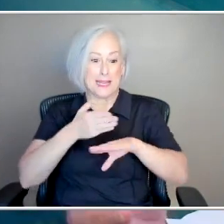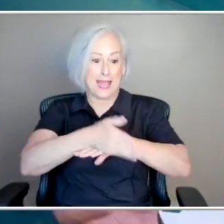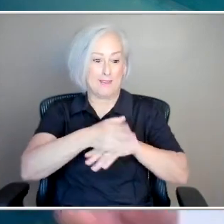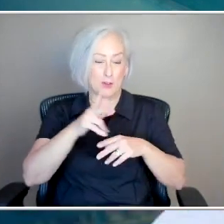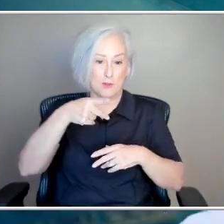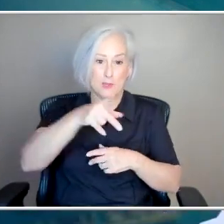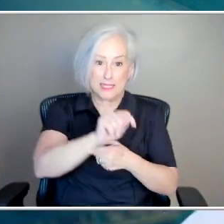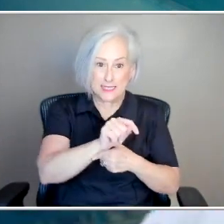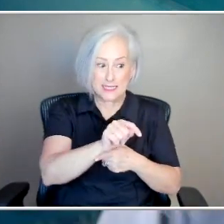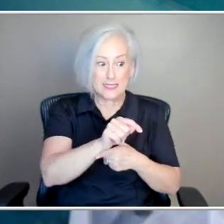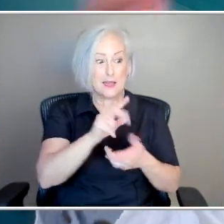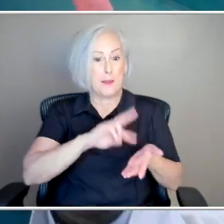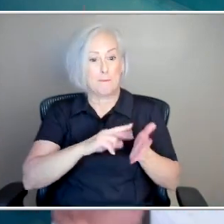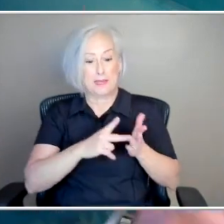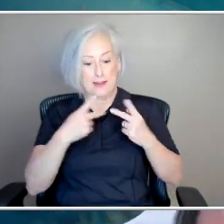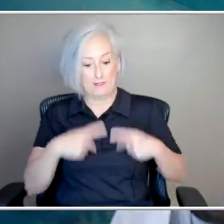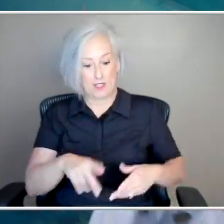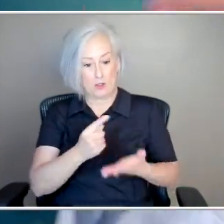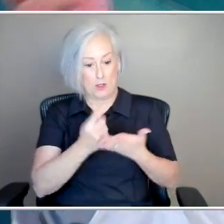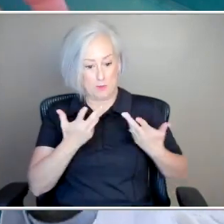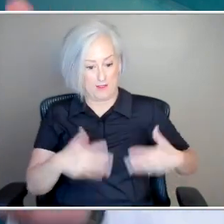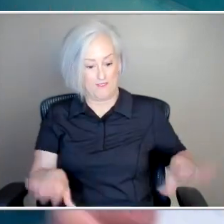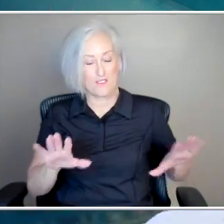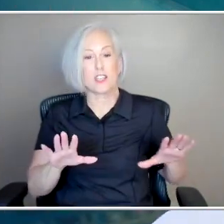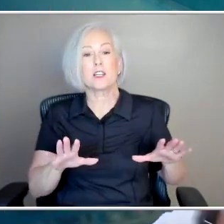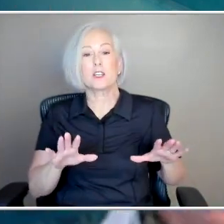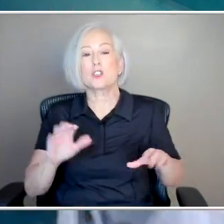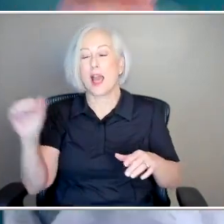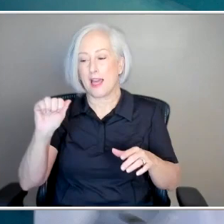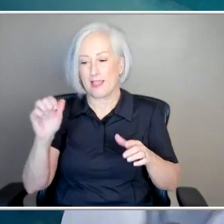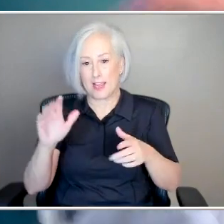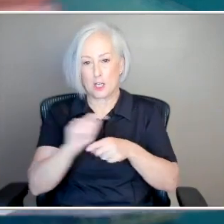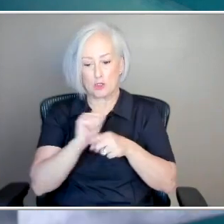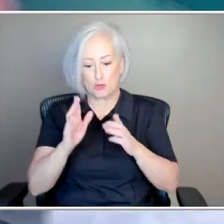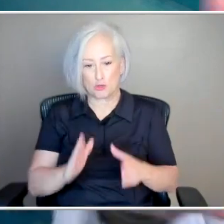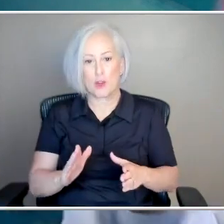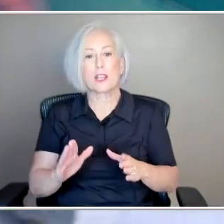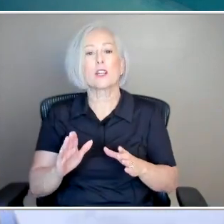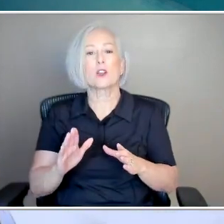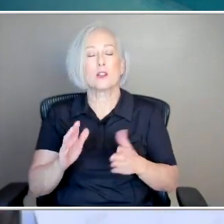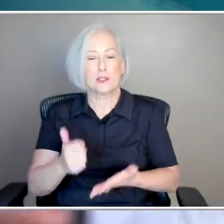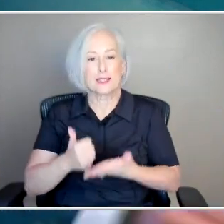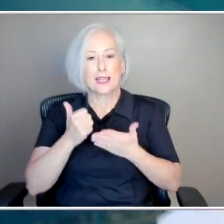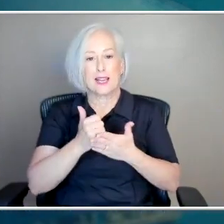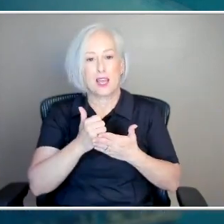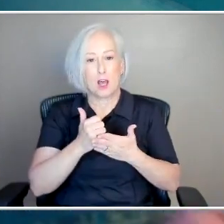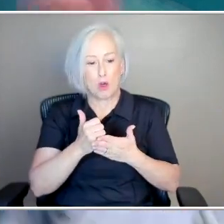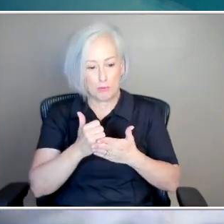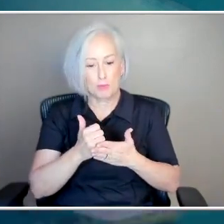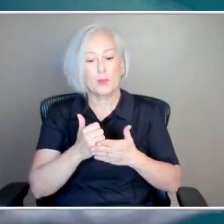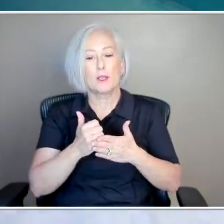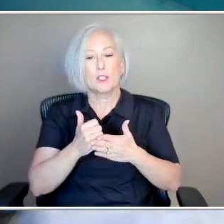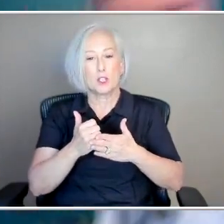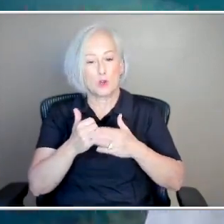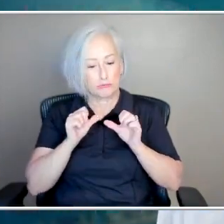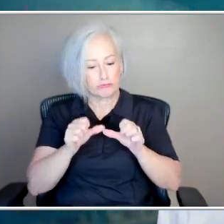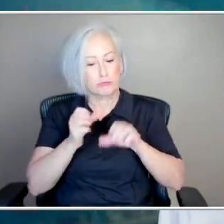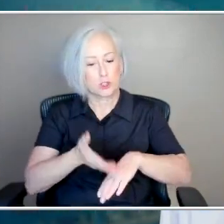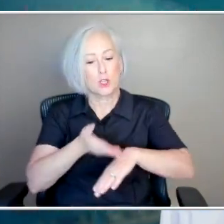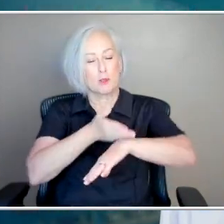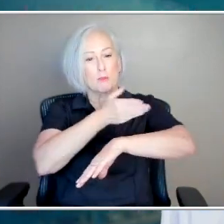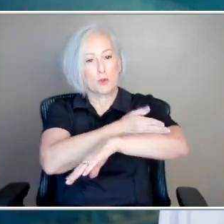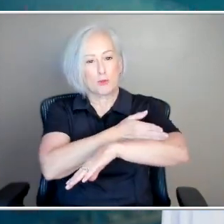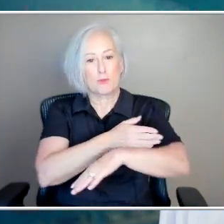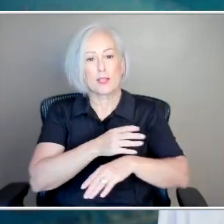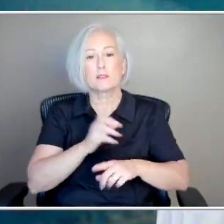from your formal physical therapy, there are athletic trainers that are also trained in rehab that can kind of help bridge the gap for you back to sport. Roger is